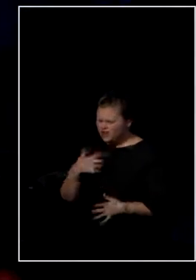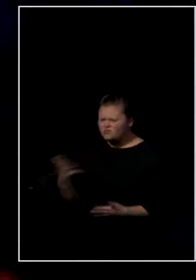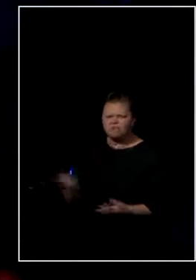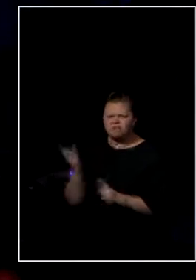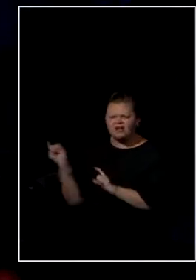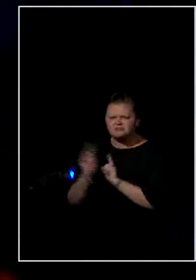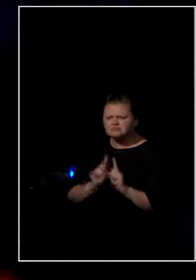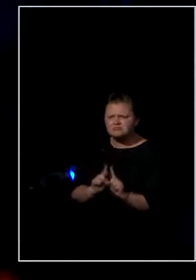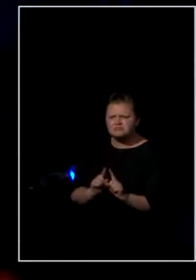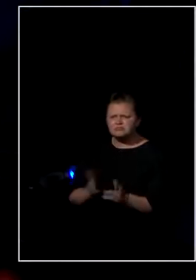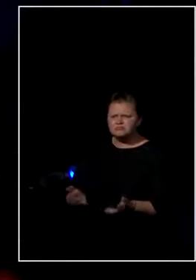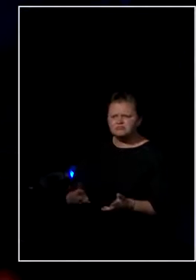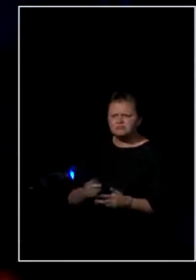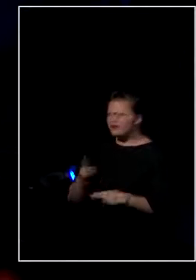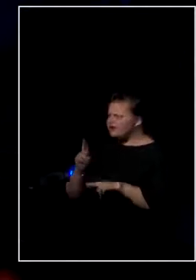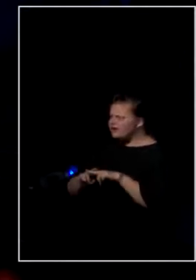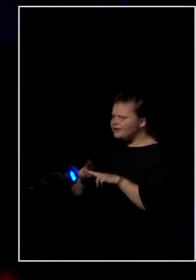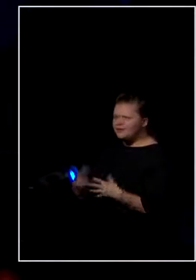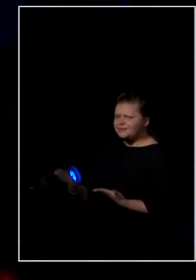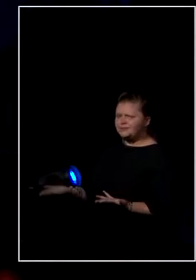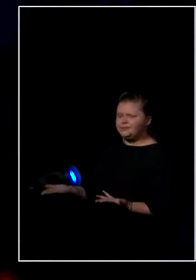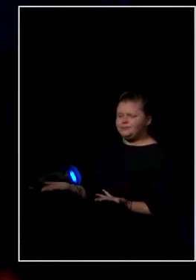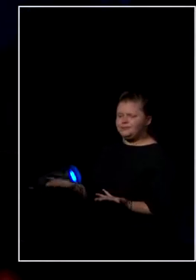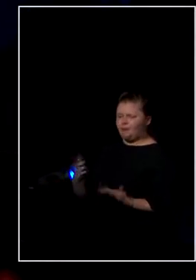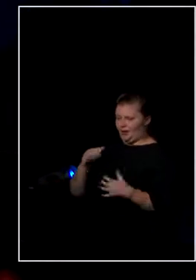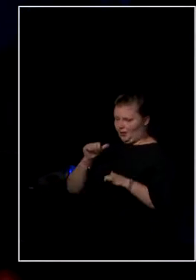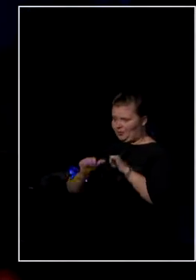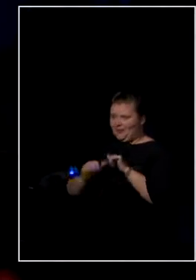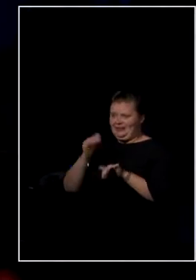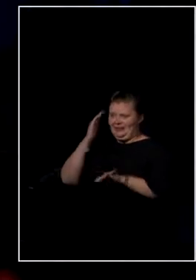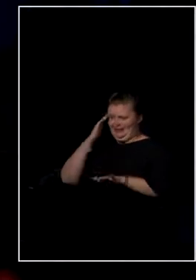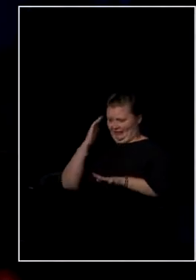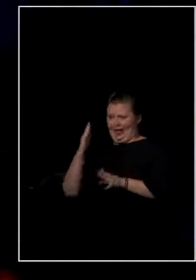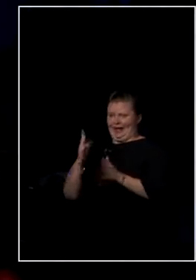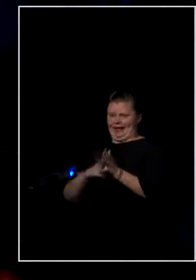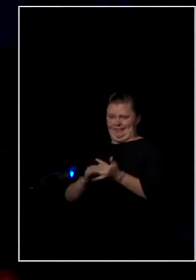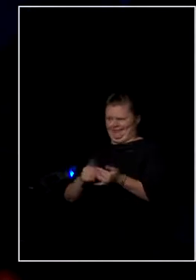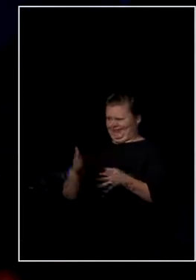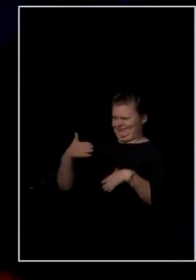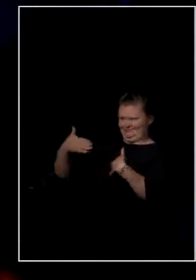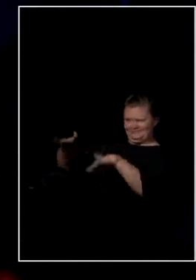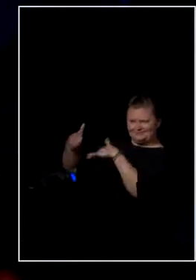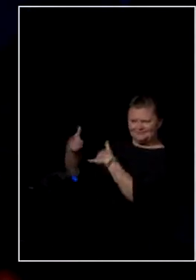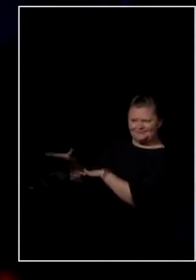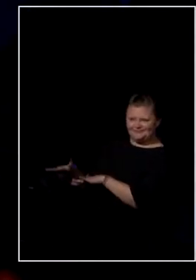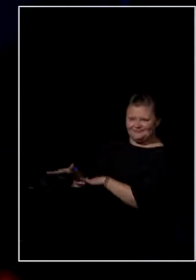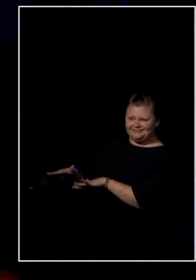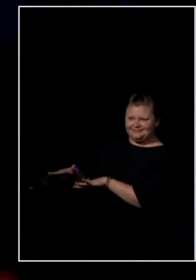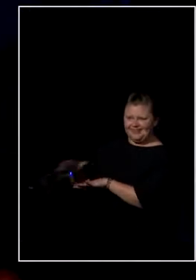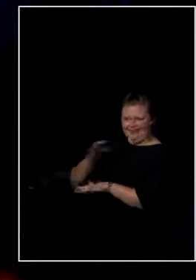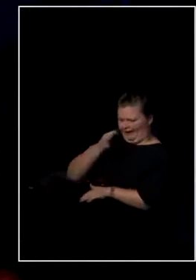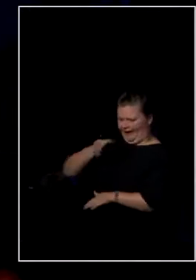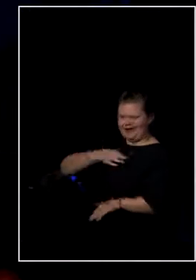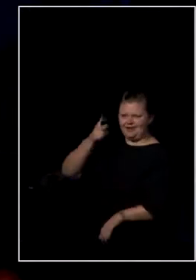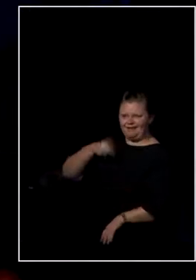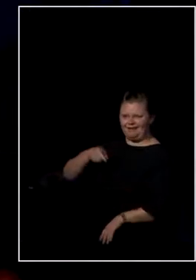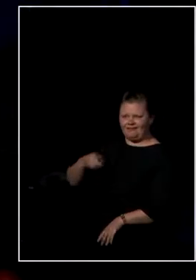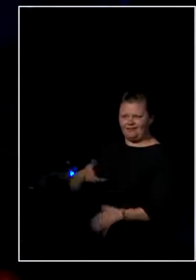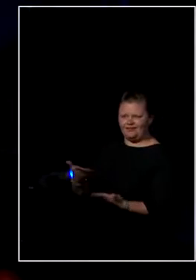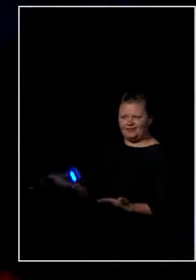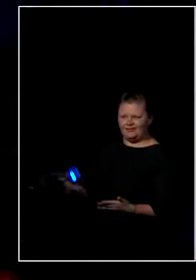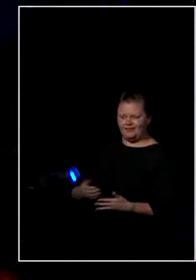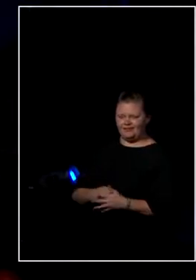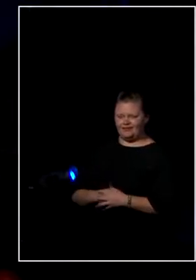come. I'm like, Dad, progressive neurological condition. Like, go away. Like, you don't get to ask me this anymore.